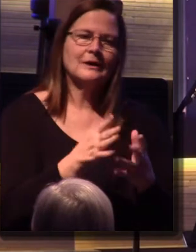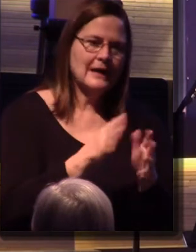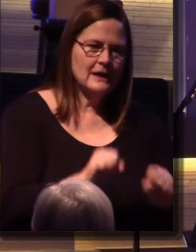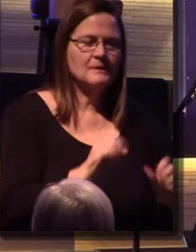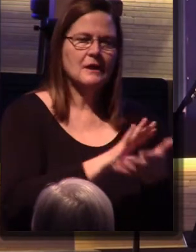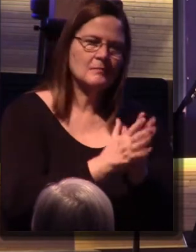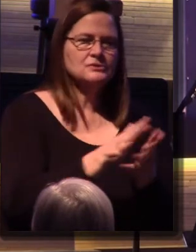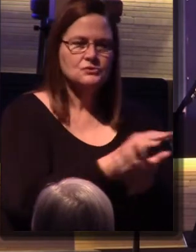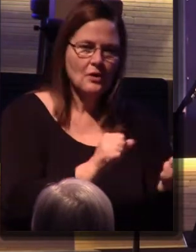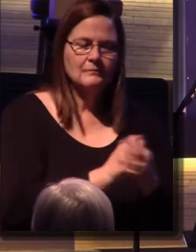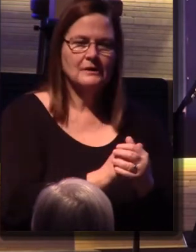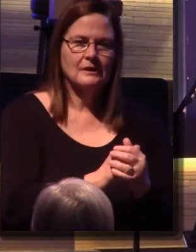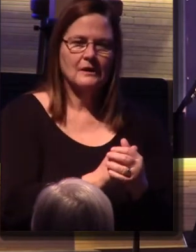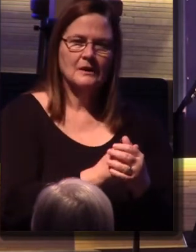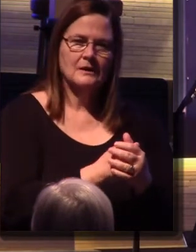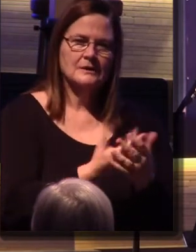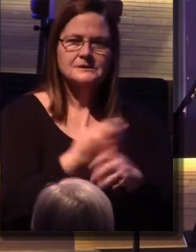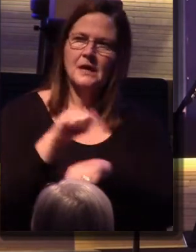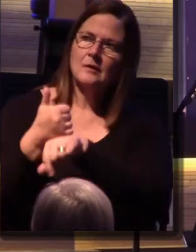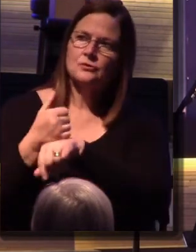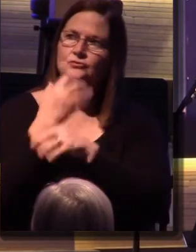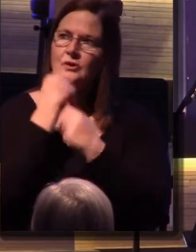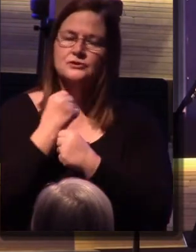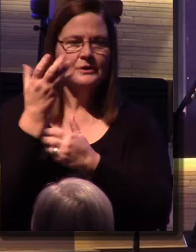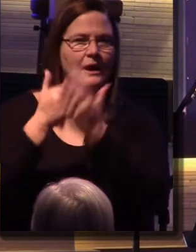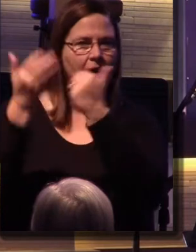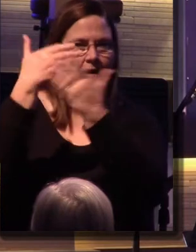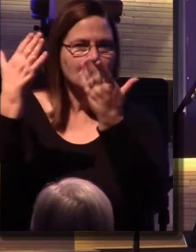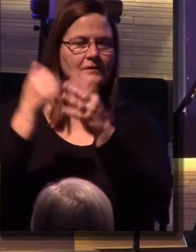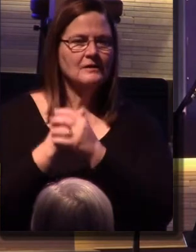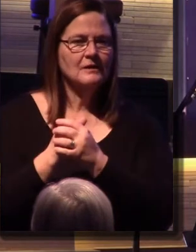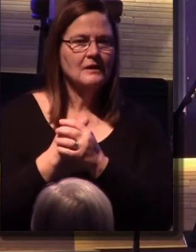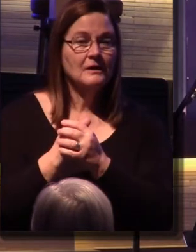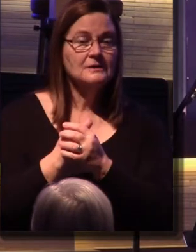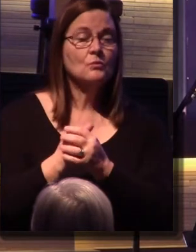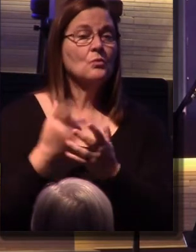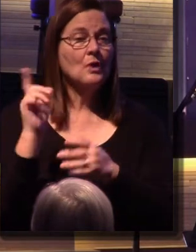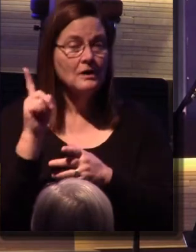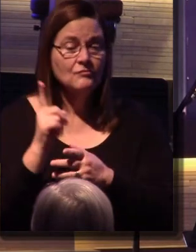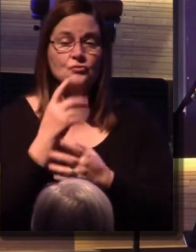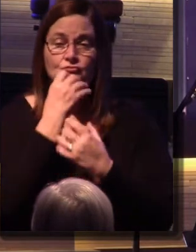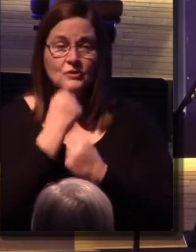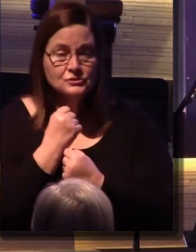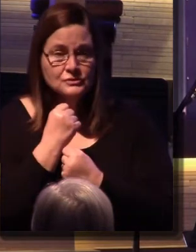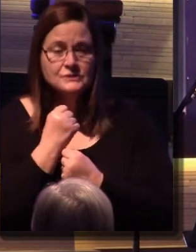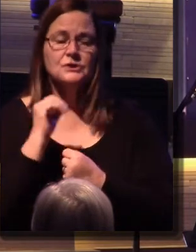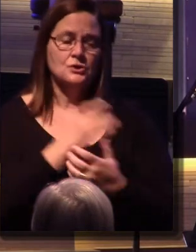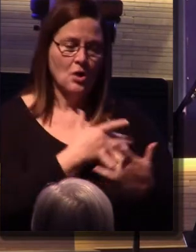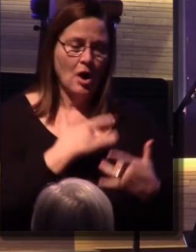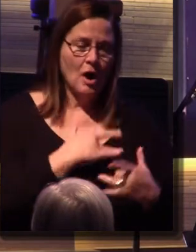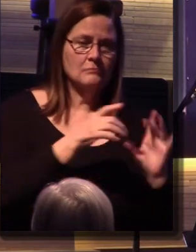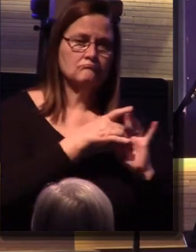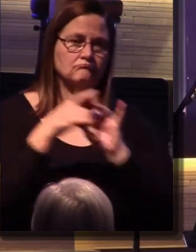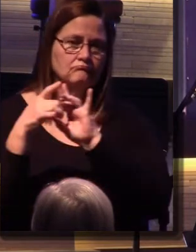break in and steal, but lay up your treasure in heaven, for where your treasure is, there your